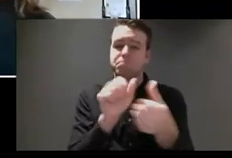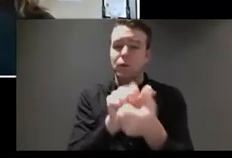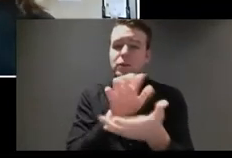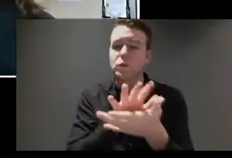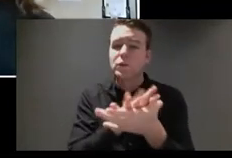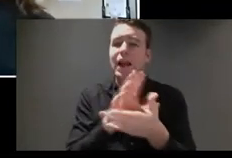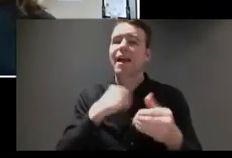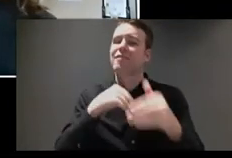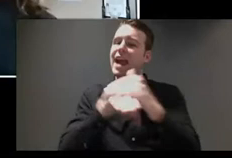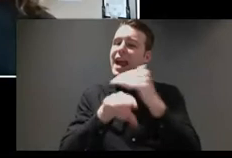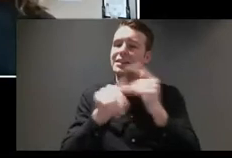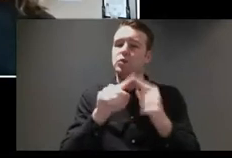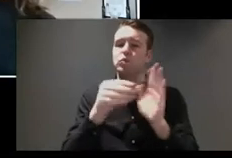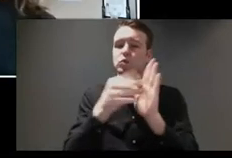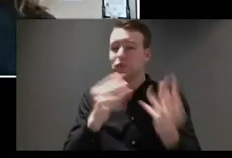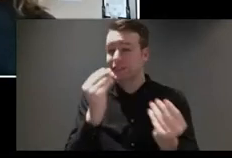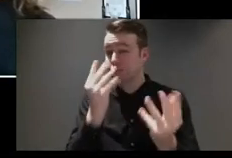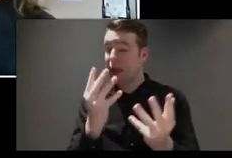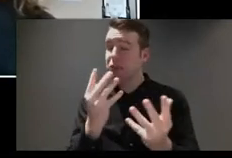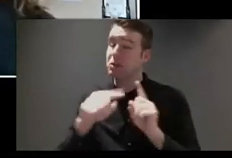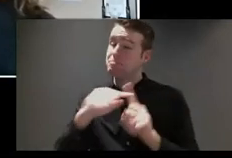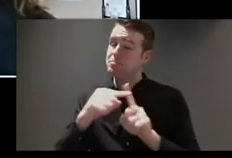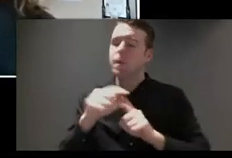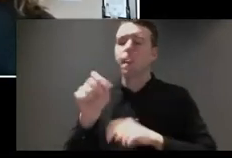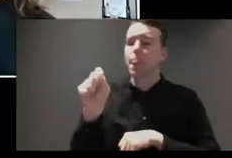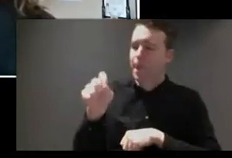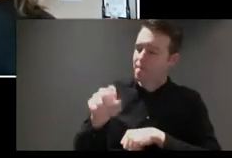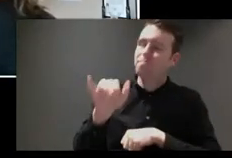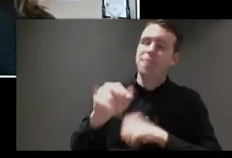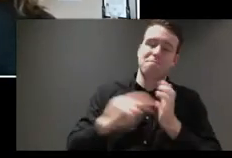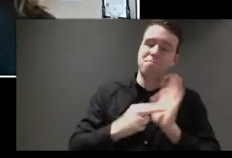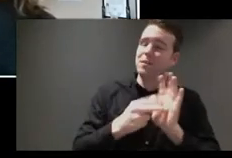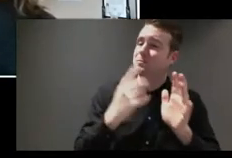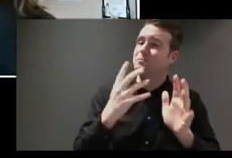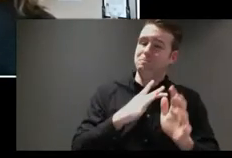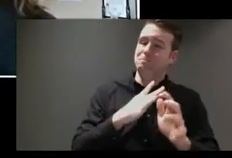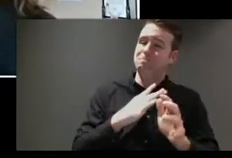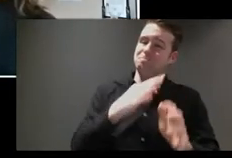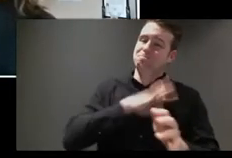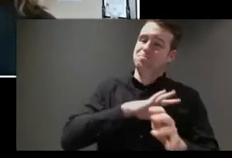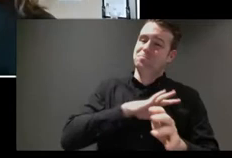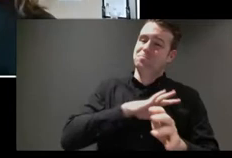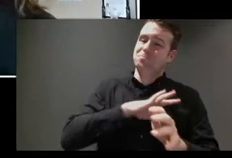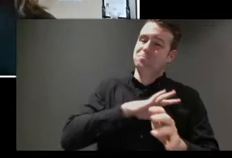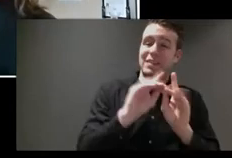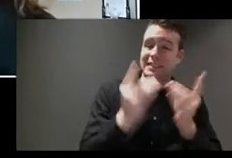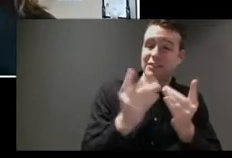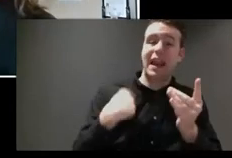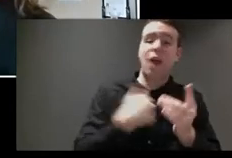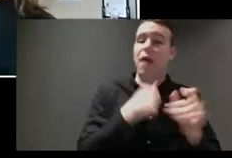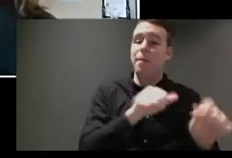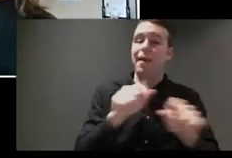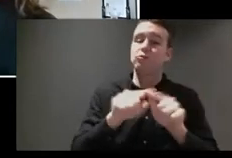have access to their students' information. Yeah, and this bodes very well for the future of our district and our ability to